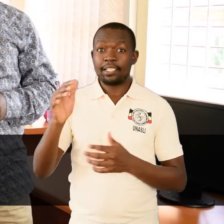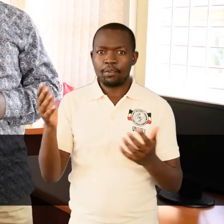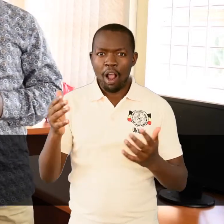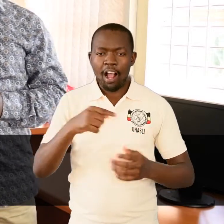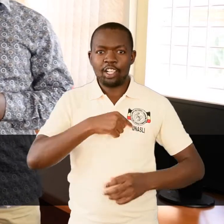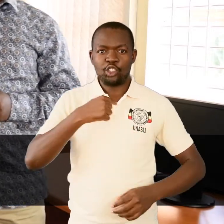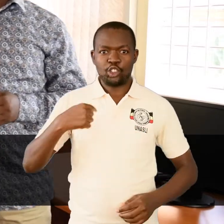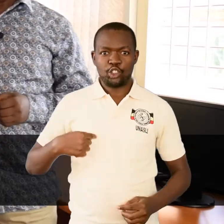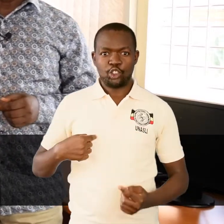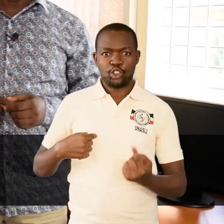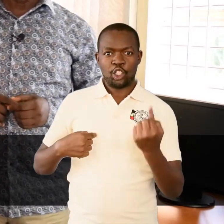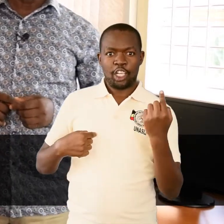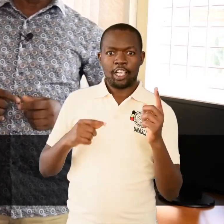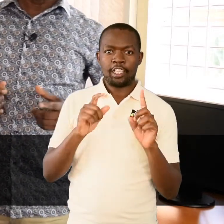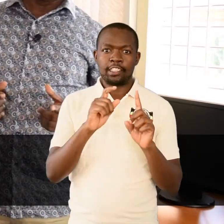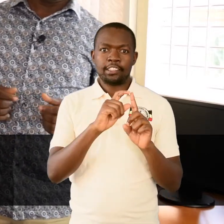December